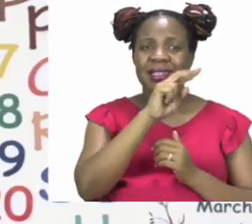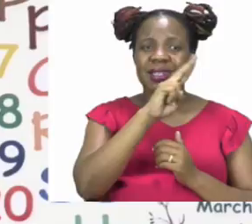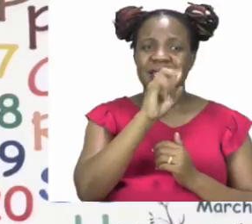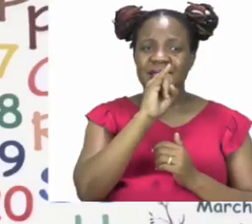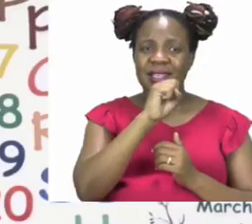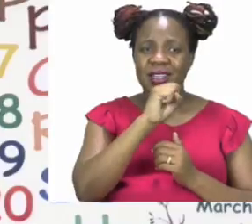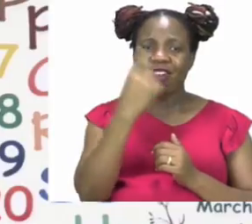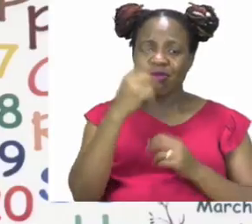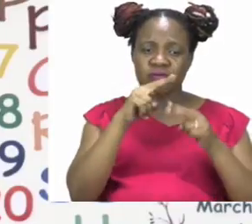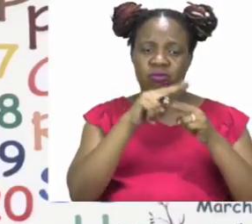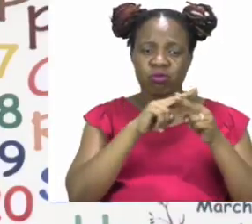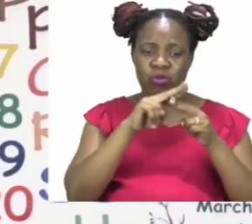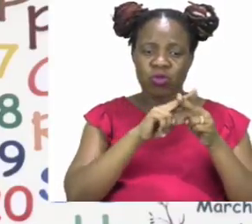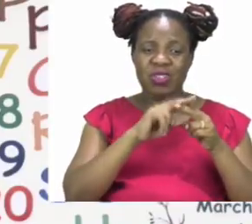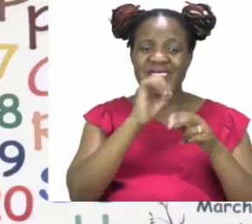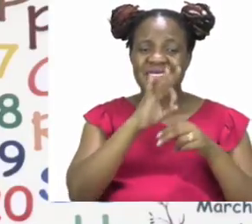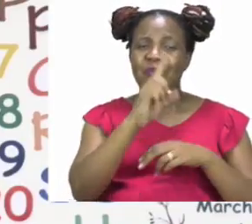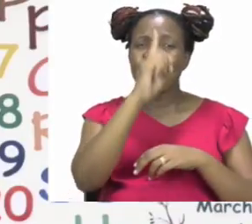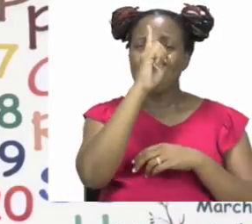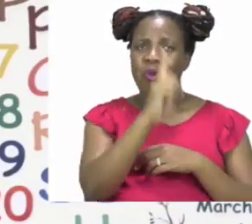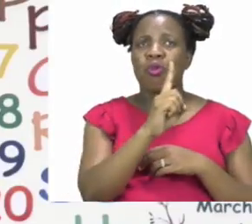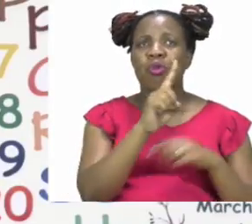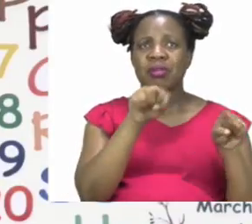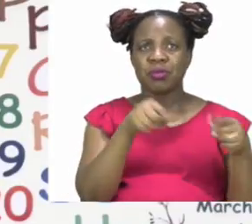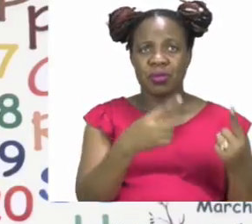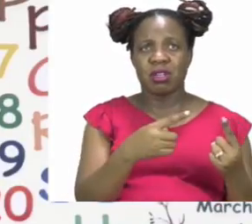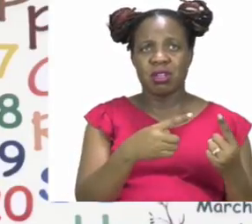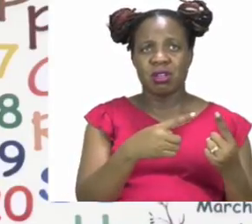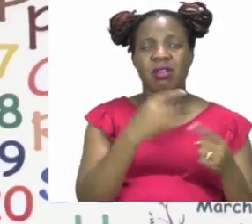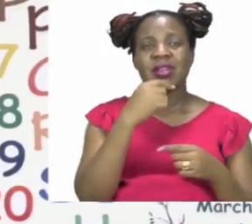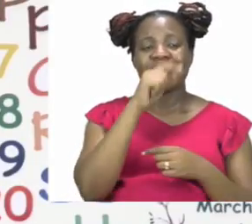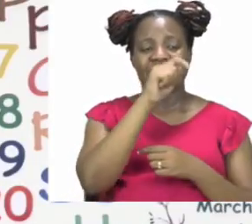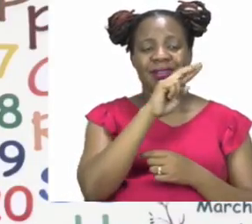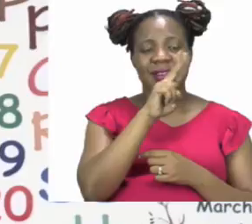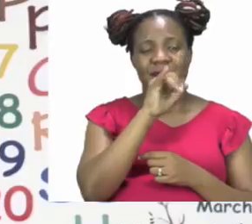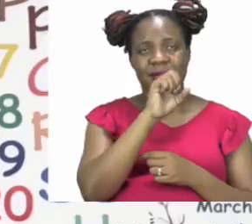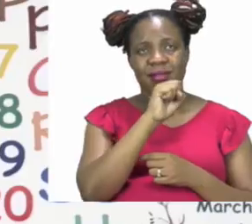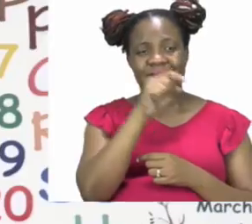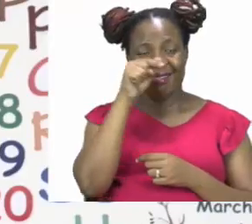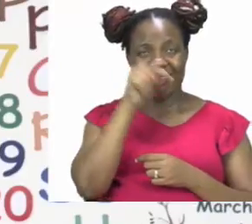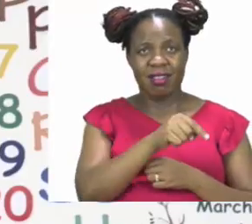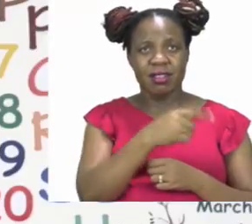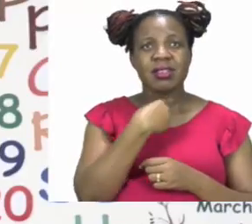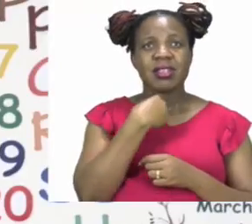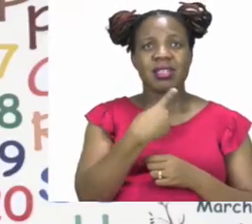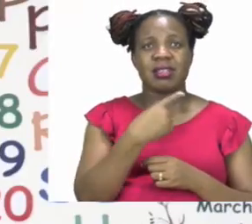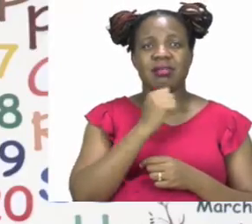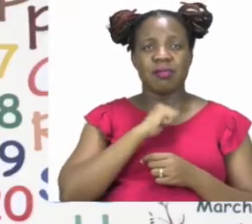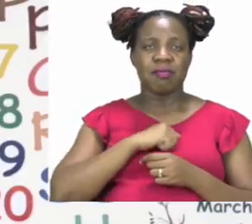So this is my bag. One bag, so we use the